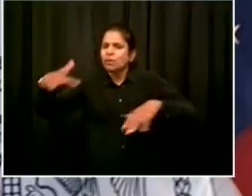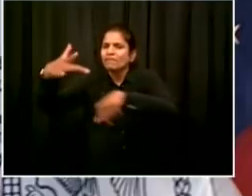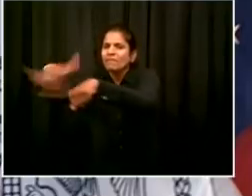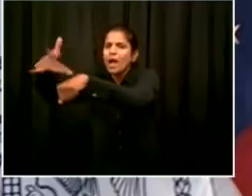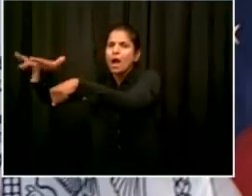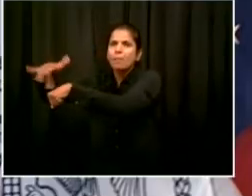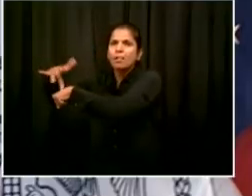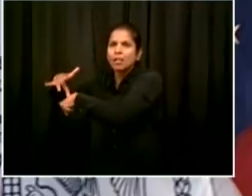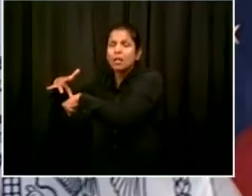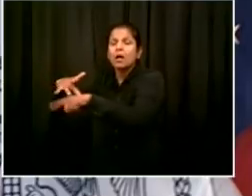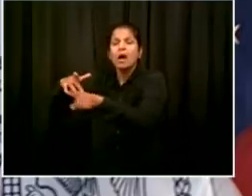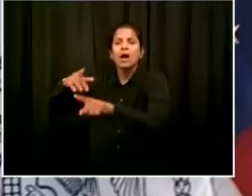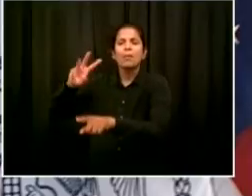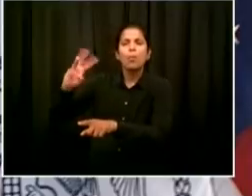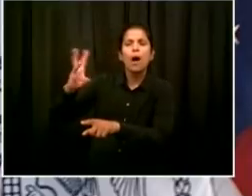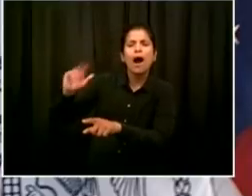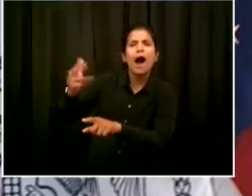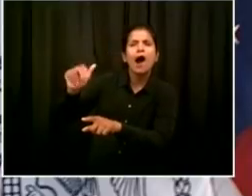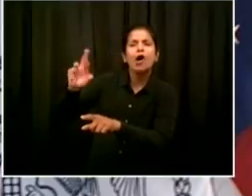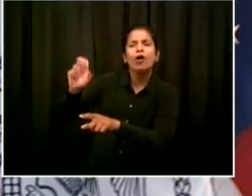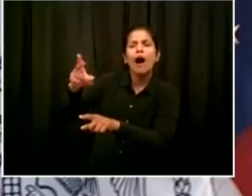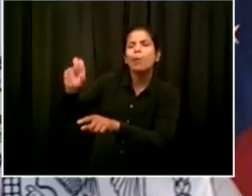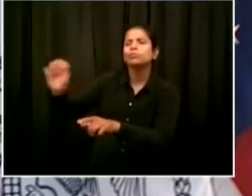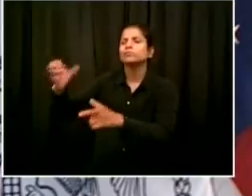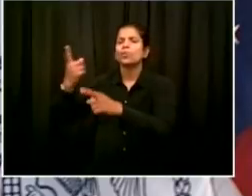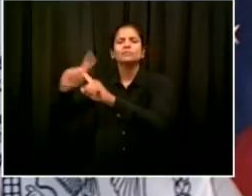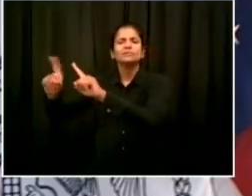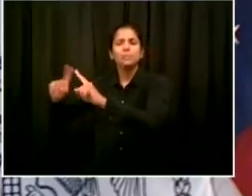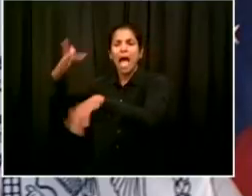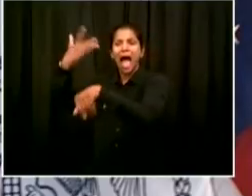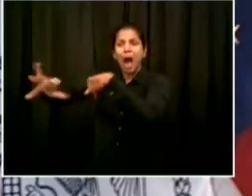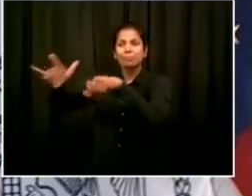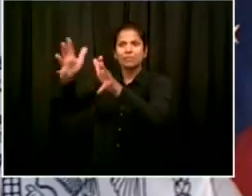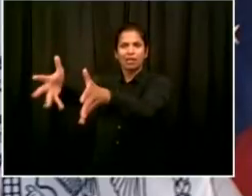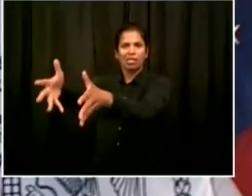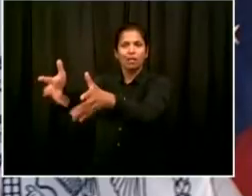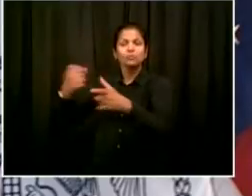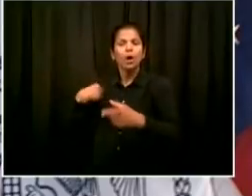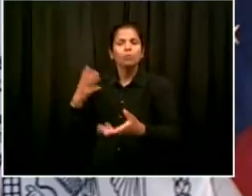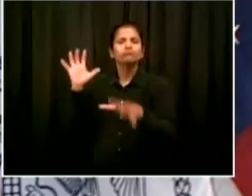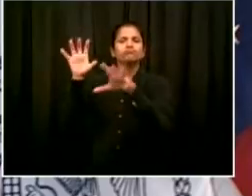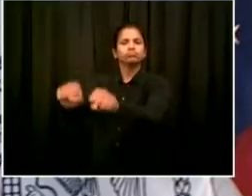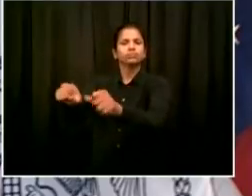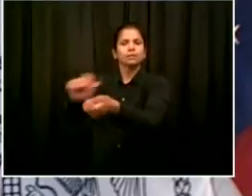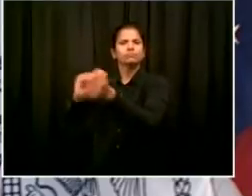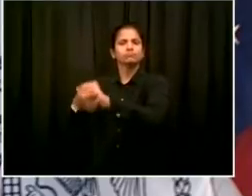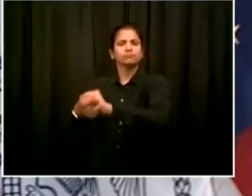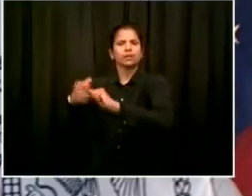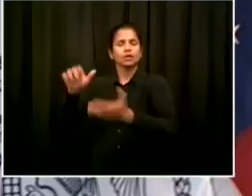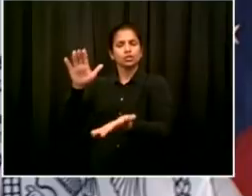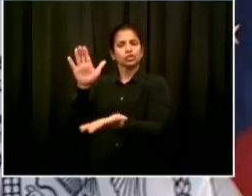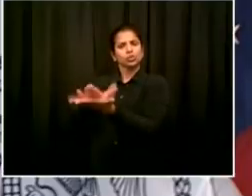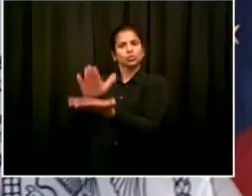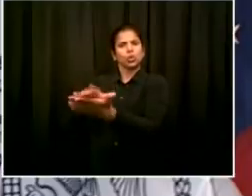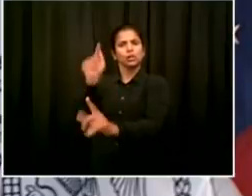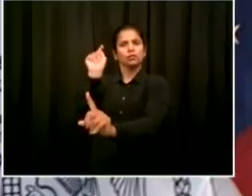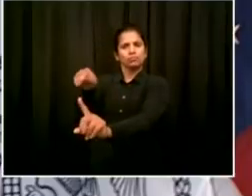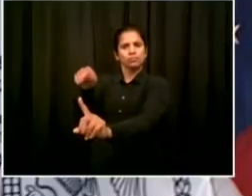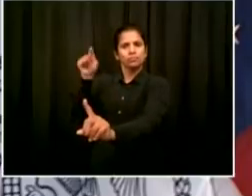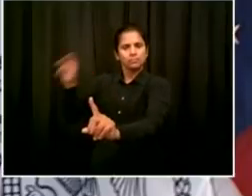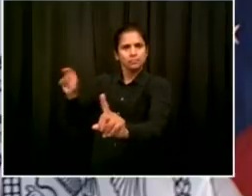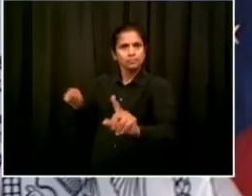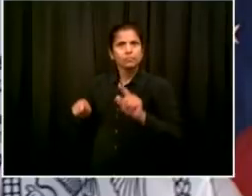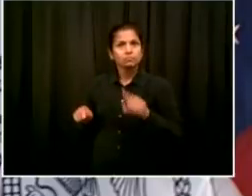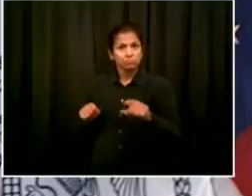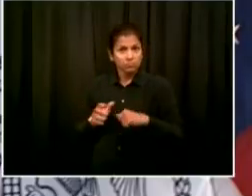some cultural institution? How many spaces have you secured, and what will that look like? Yeah, we are definitely building that out right now. School